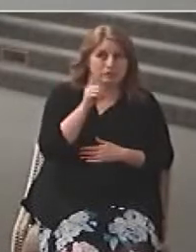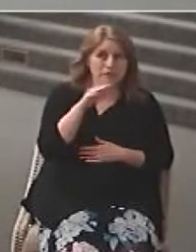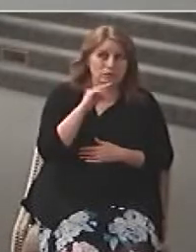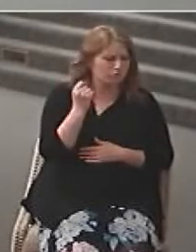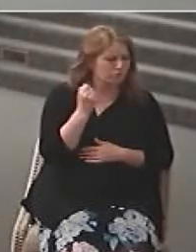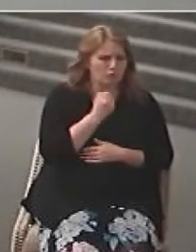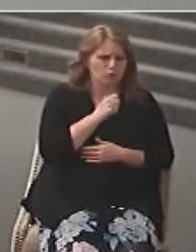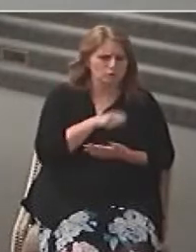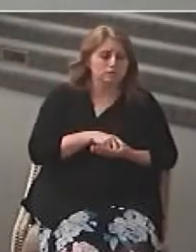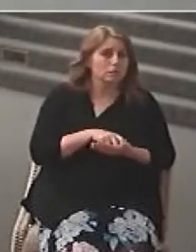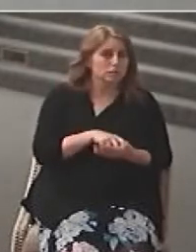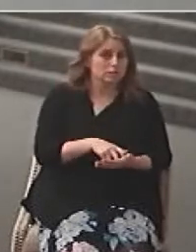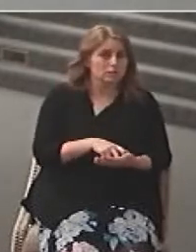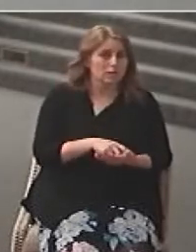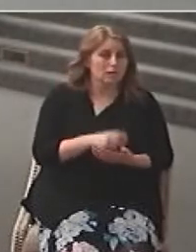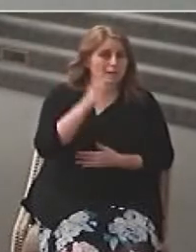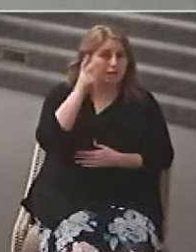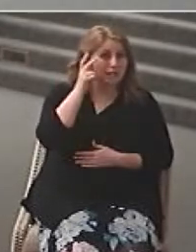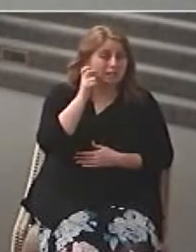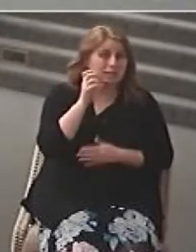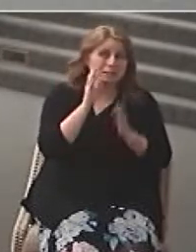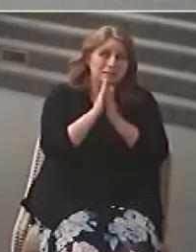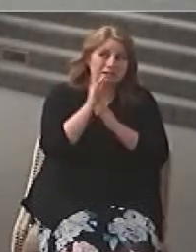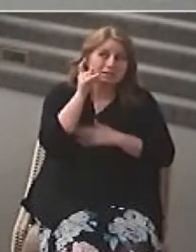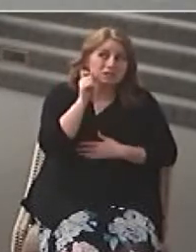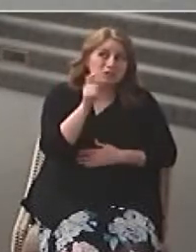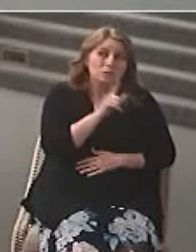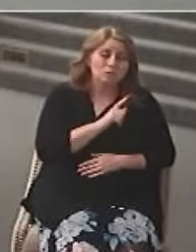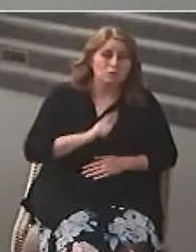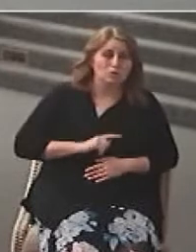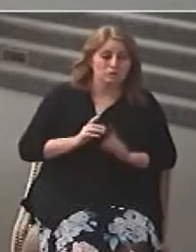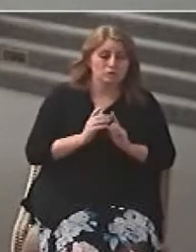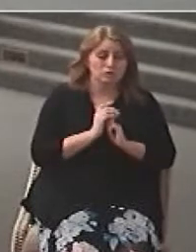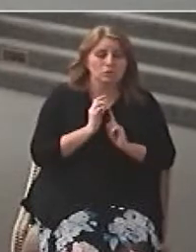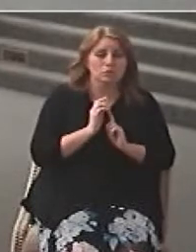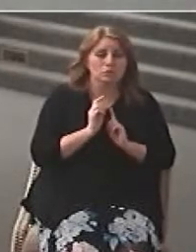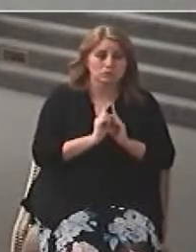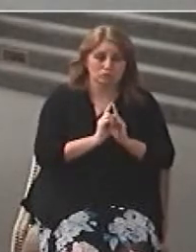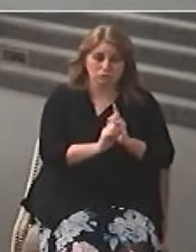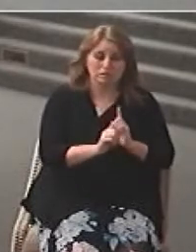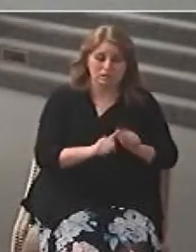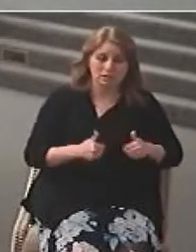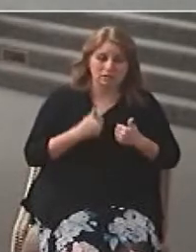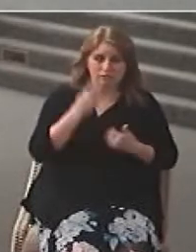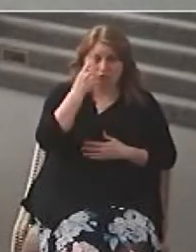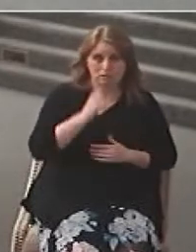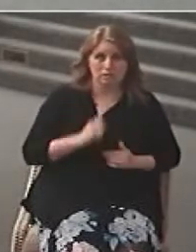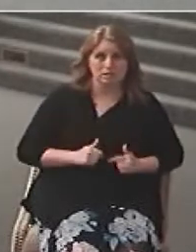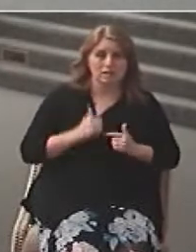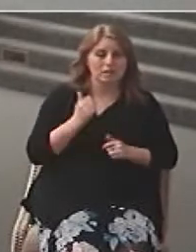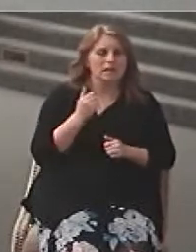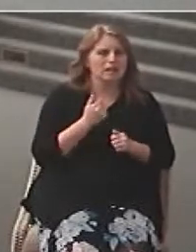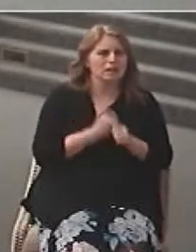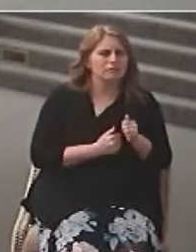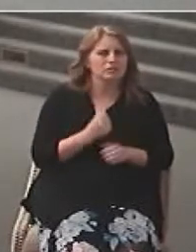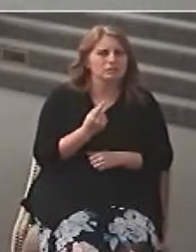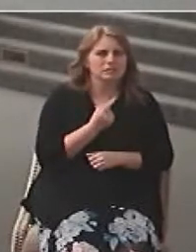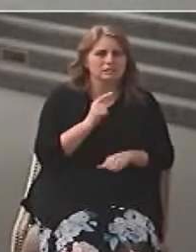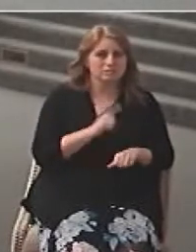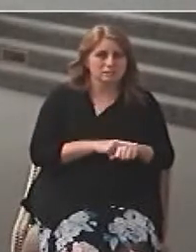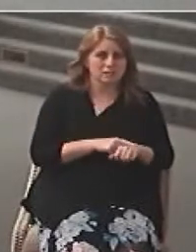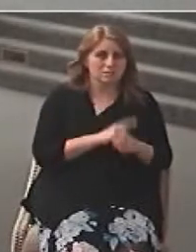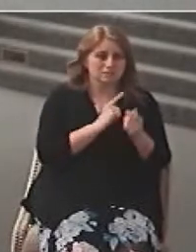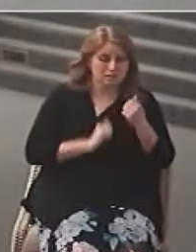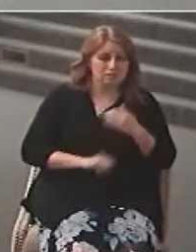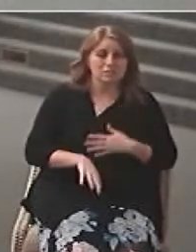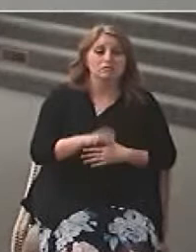He refused to get on his knees and listen to the Lord and listen to the direction that the Lord had for his life. Every single time, David found himself in a